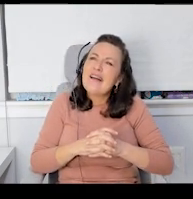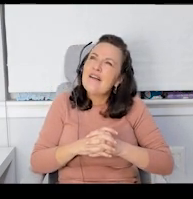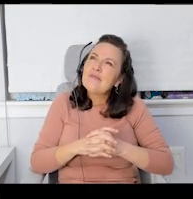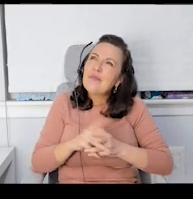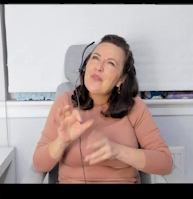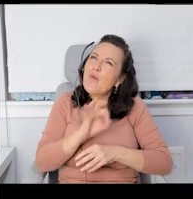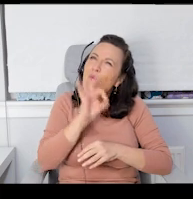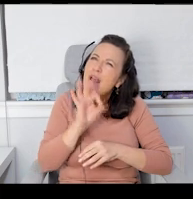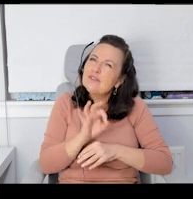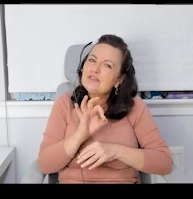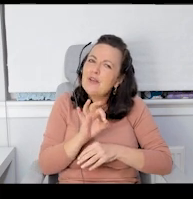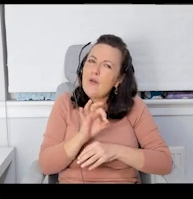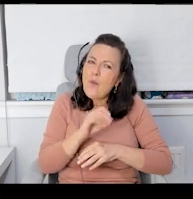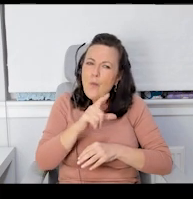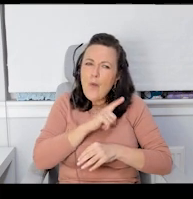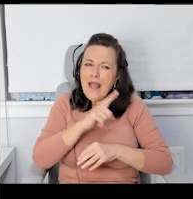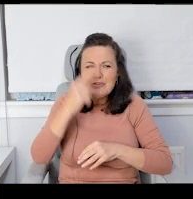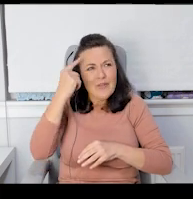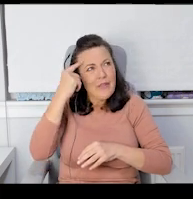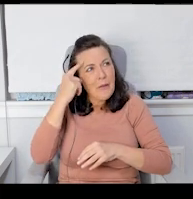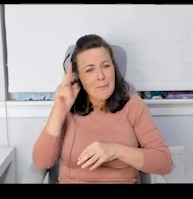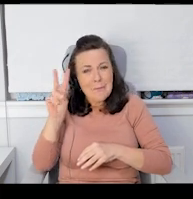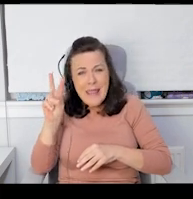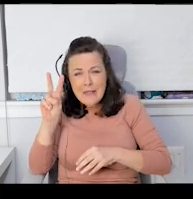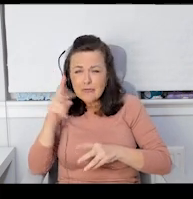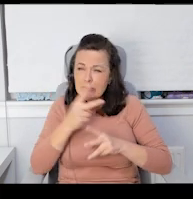parents, carers need to know about apprenticeships?